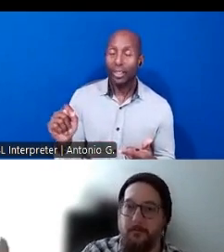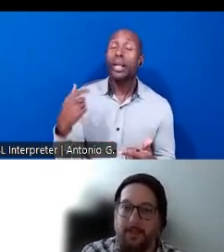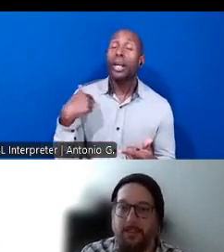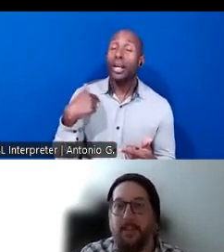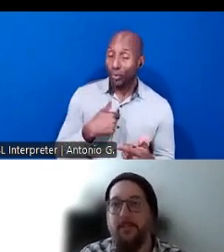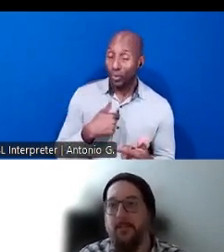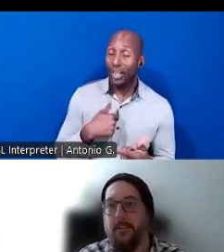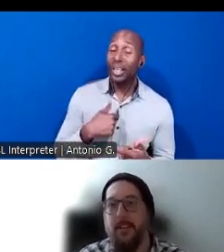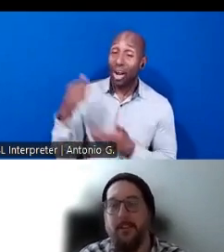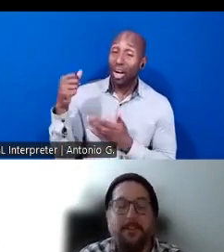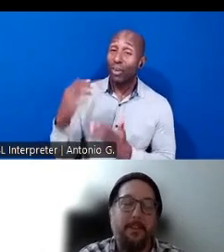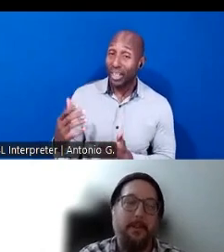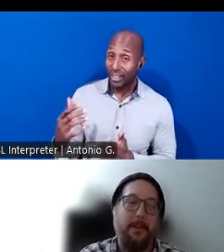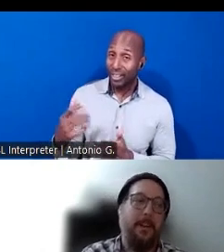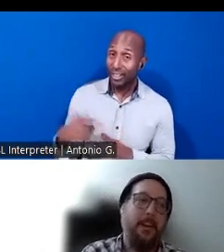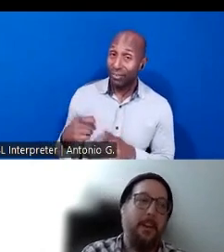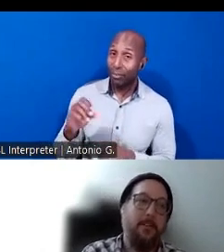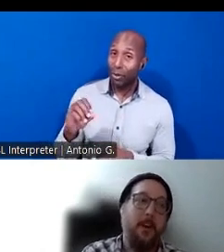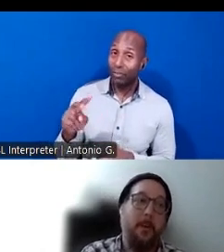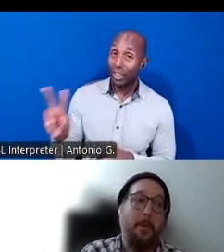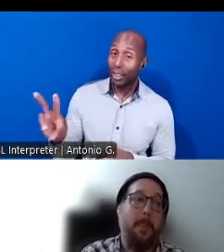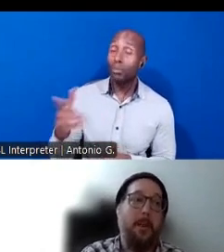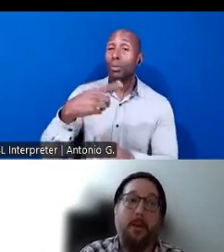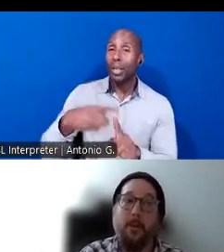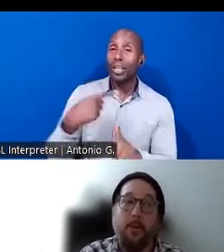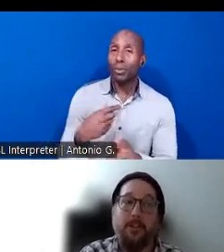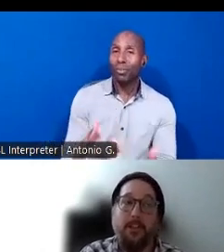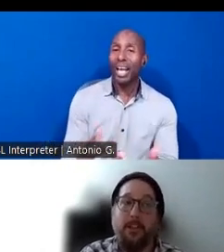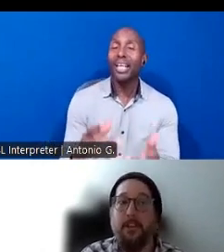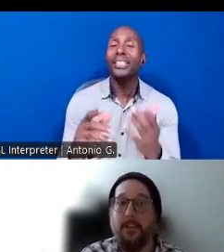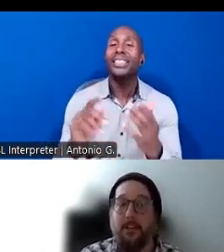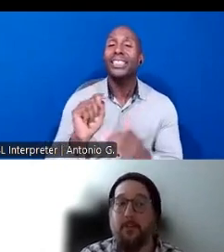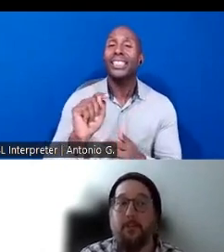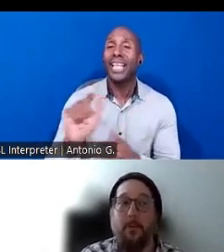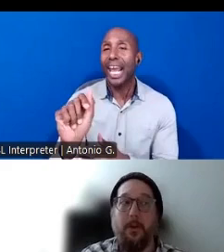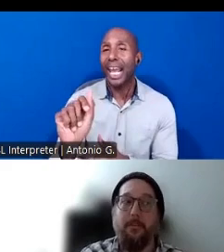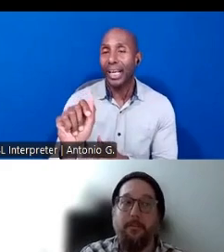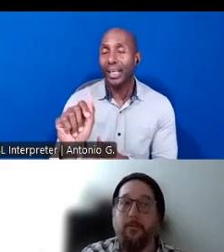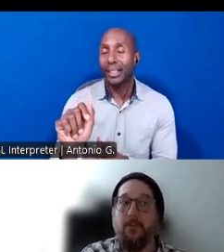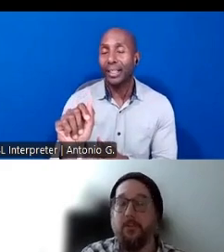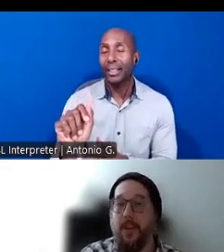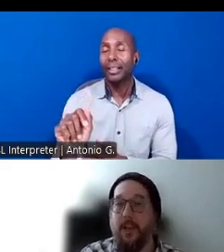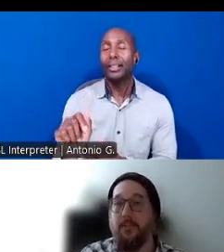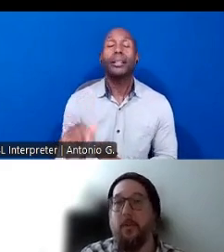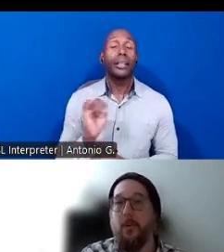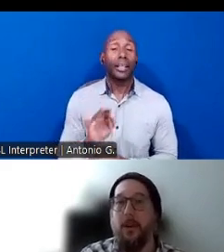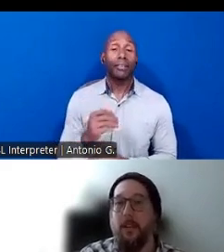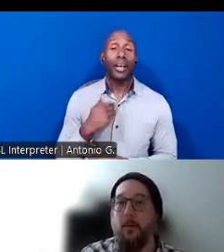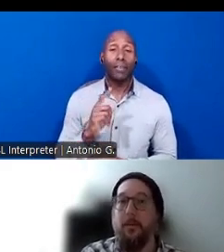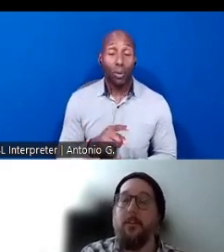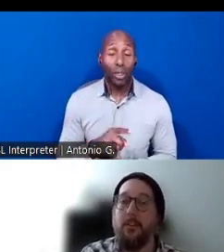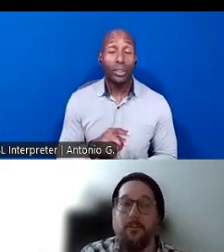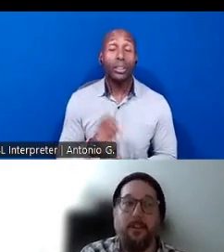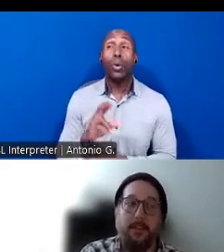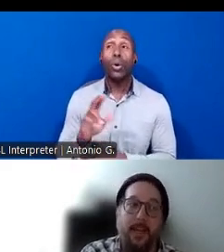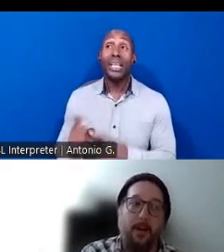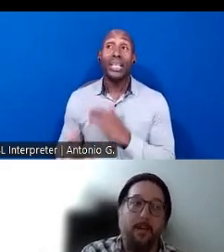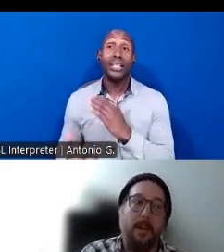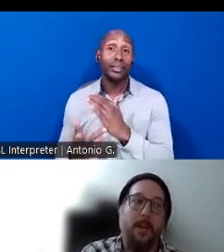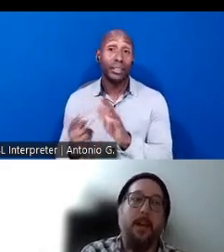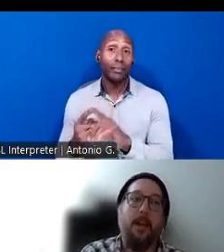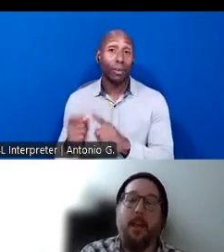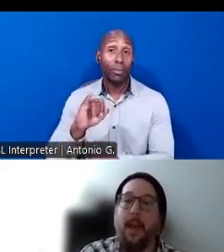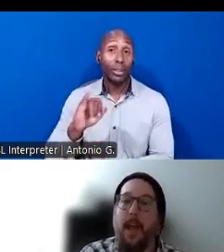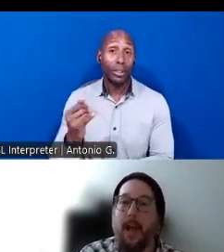OVW grantee, just like the rest of you. So if you have a question or need technical support from Just Grants or anything with your Just Grants